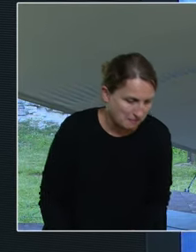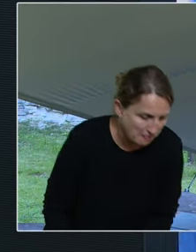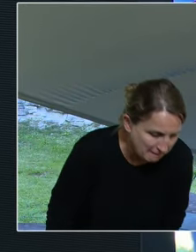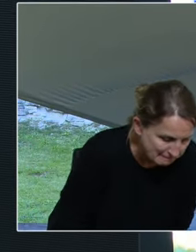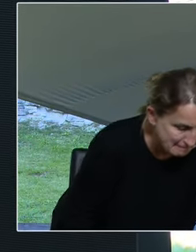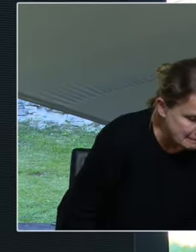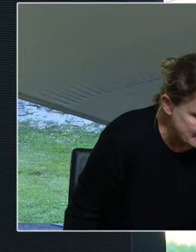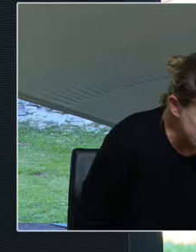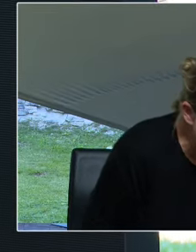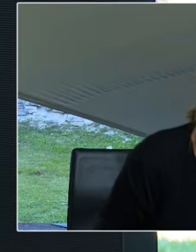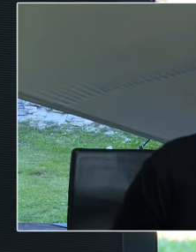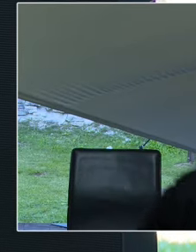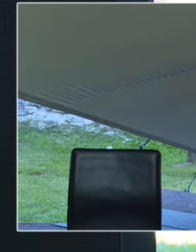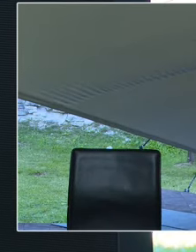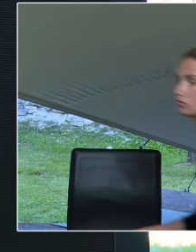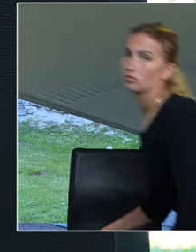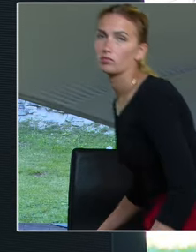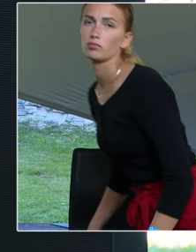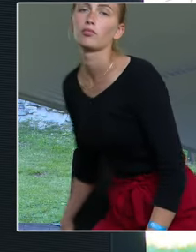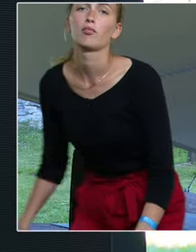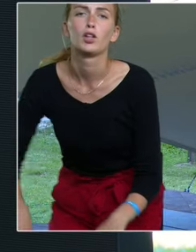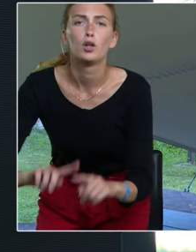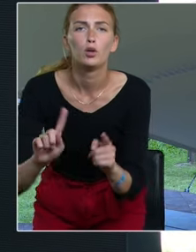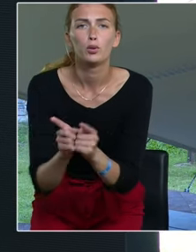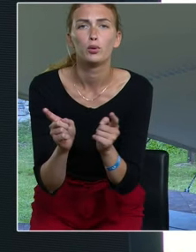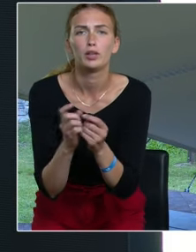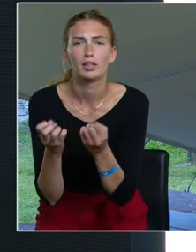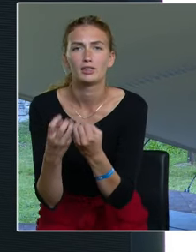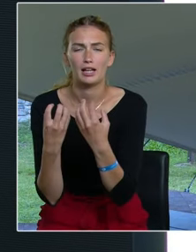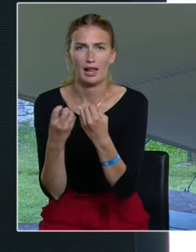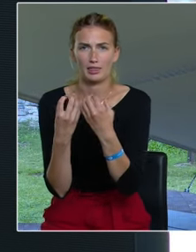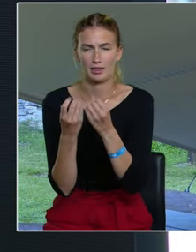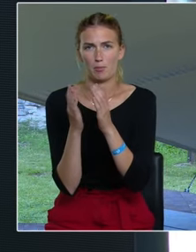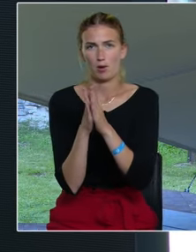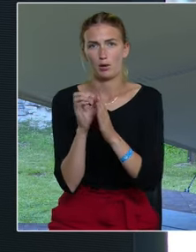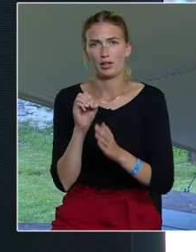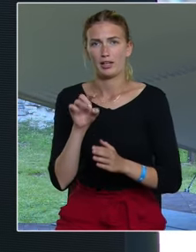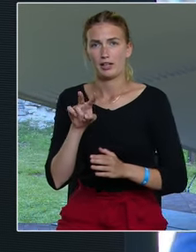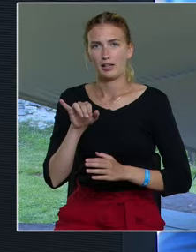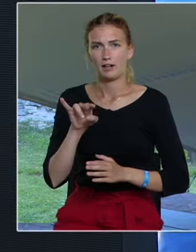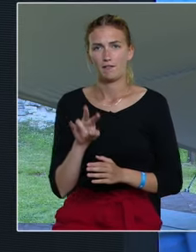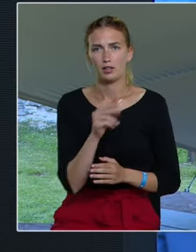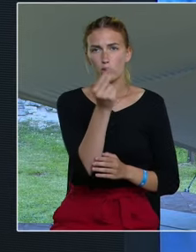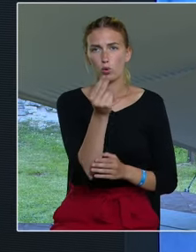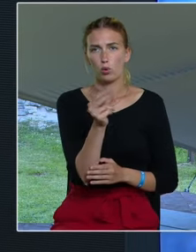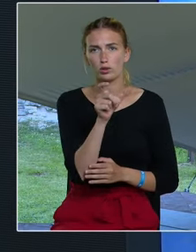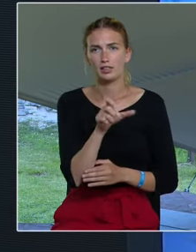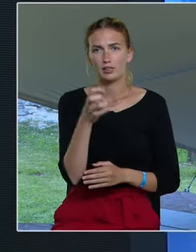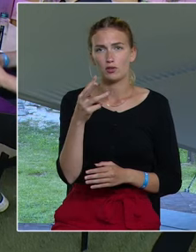two sentences how an artist should plan to launch at Web3? That's a tough challenge. Get in touch with the